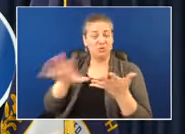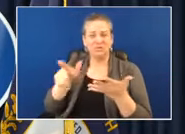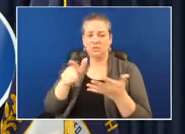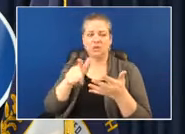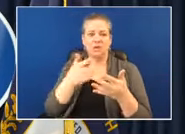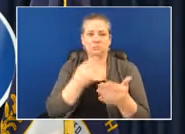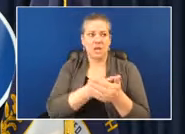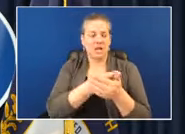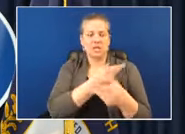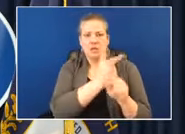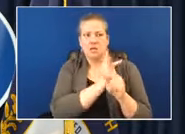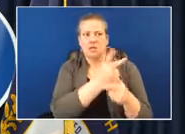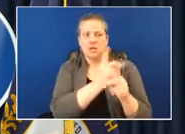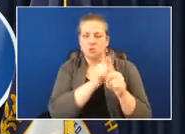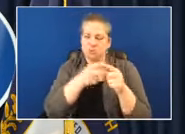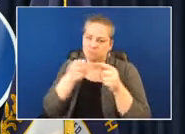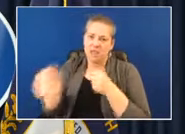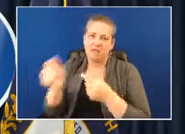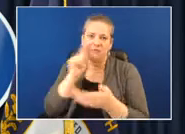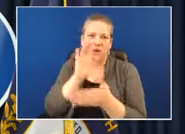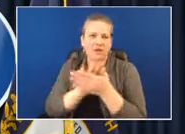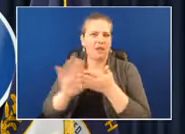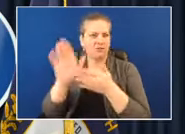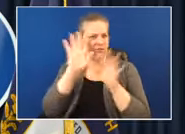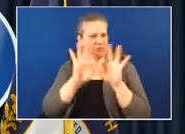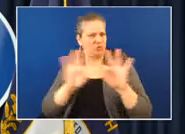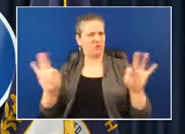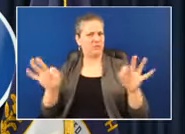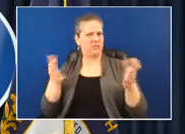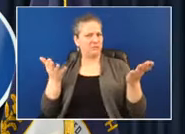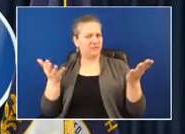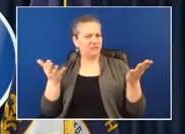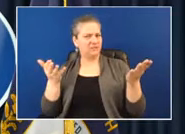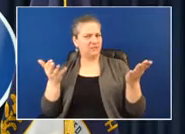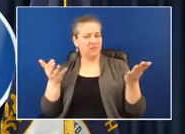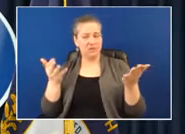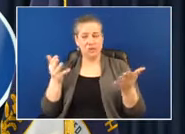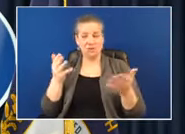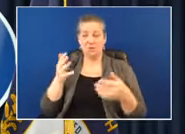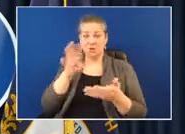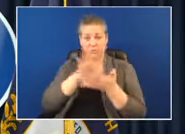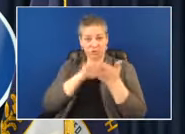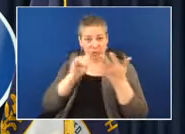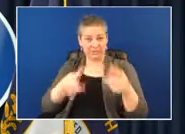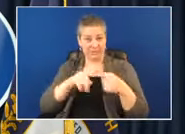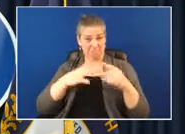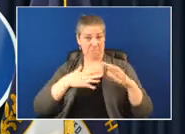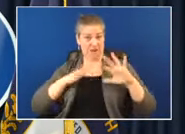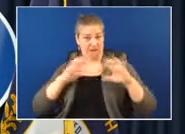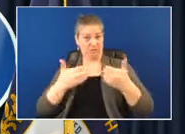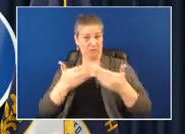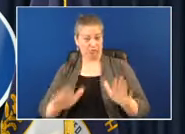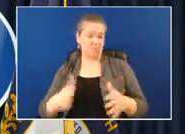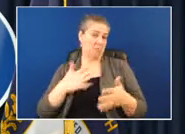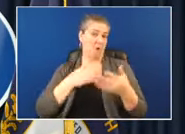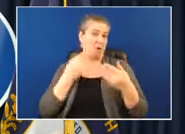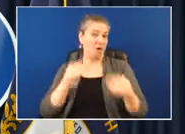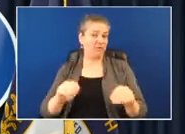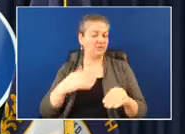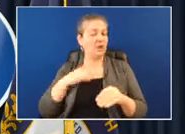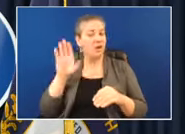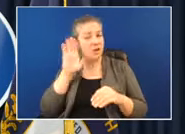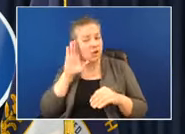afford a college degree. The students I hear from in my classroom or in my office at Western